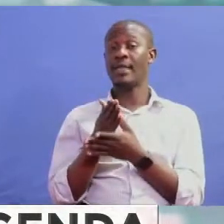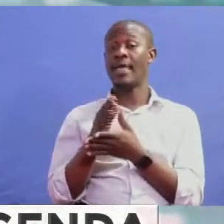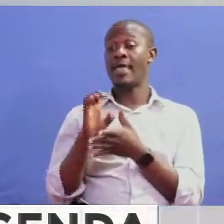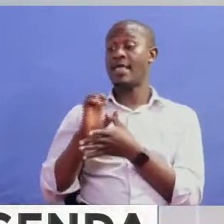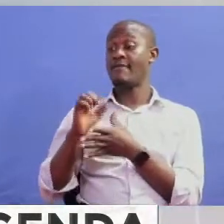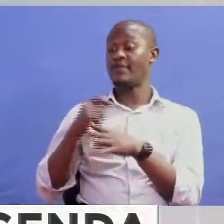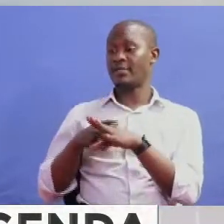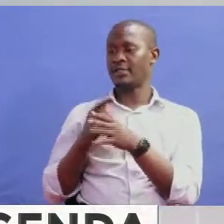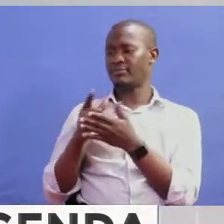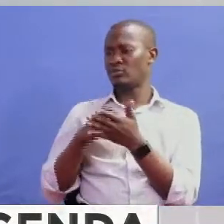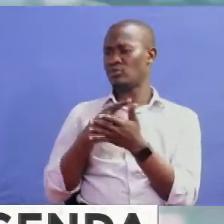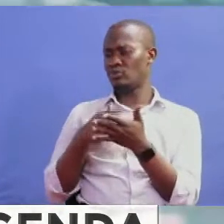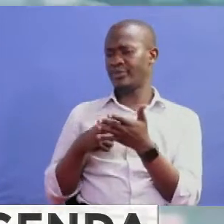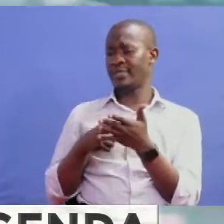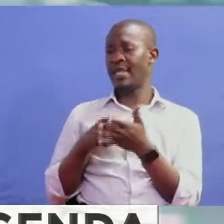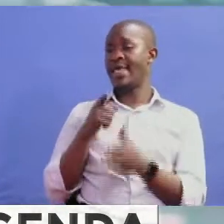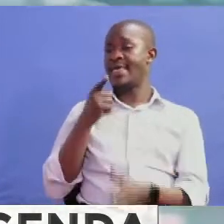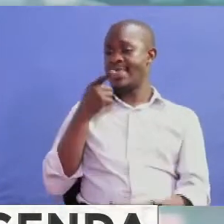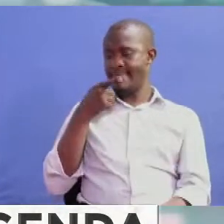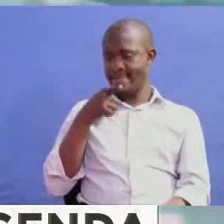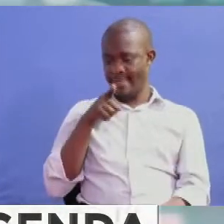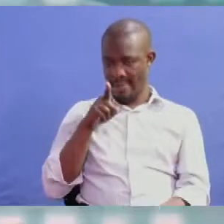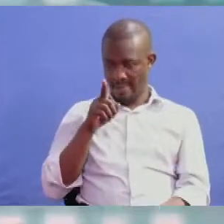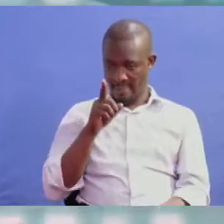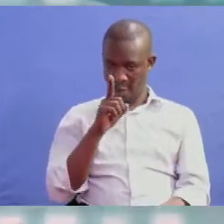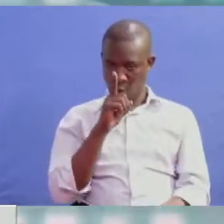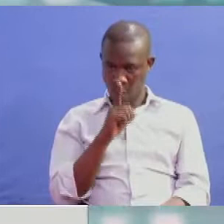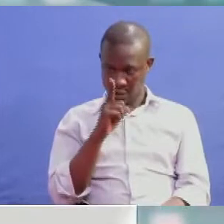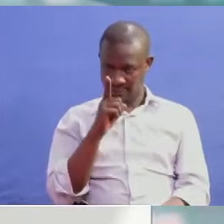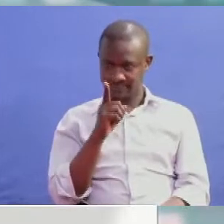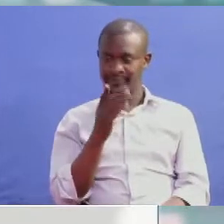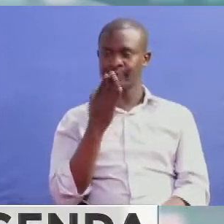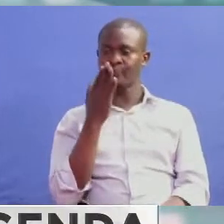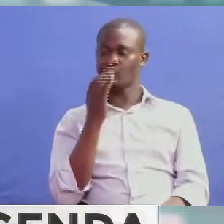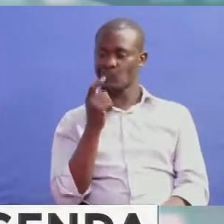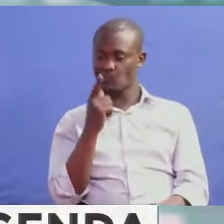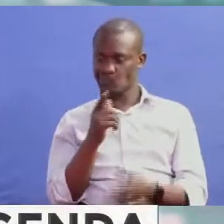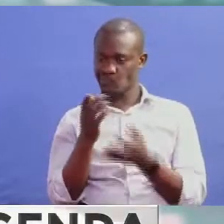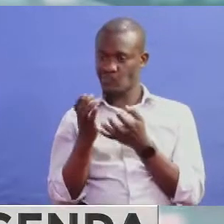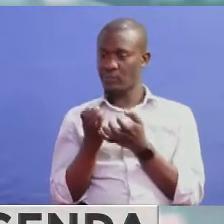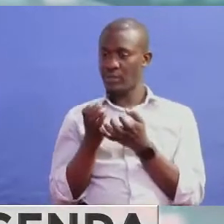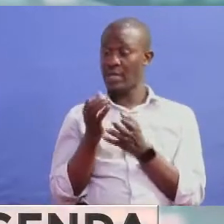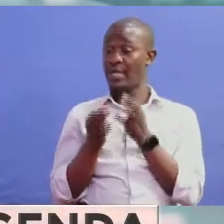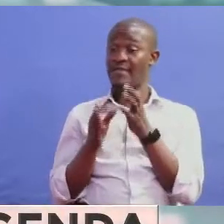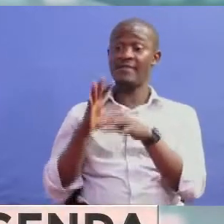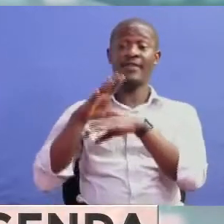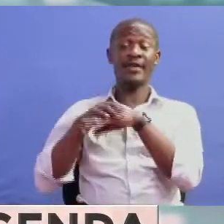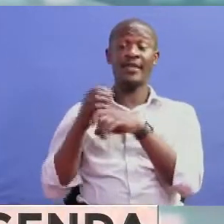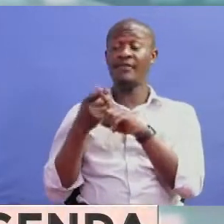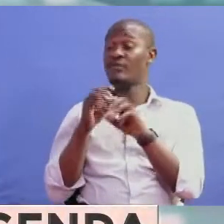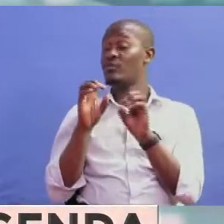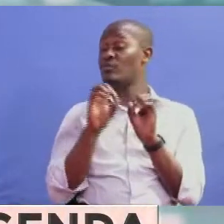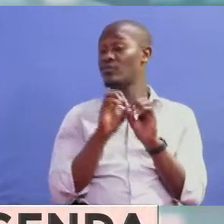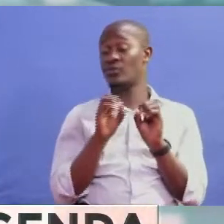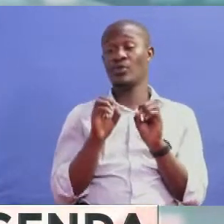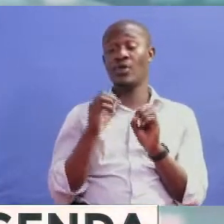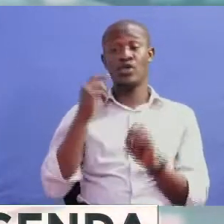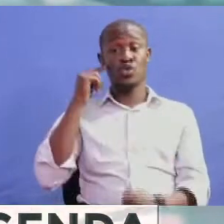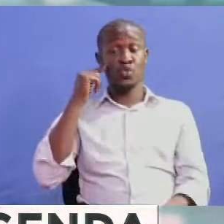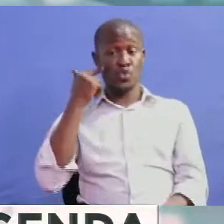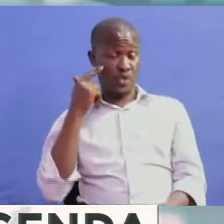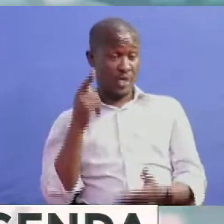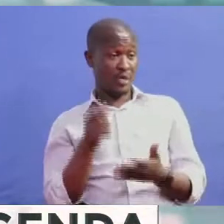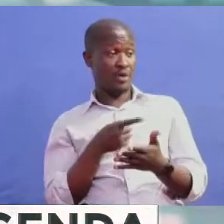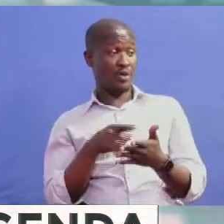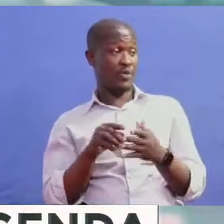Because they are the ones who demand what they want. And if they don't get it from you and you think they are wrong, they